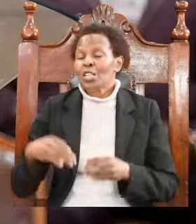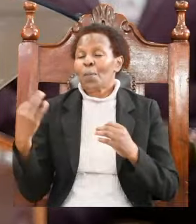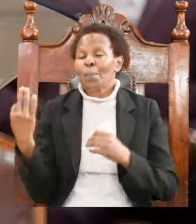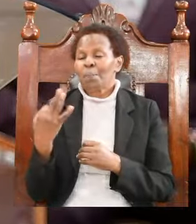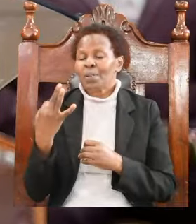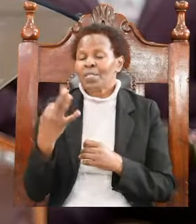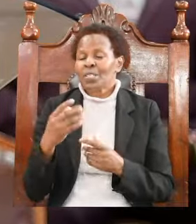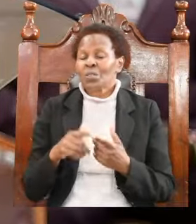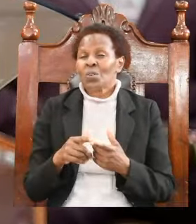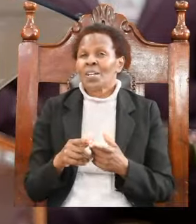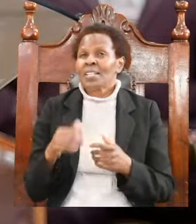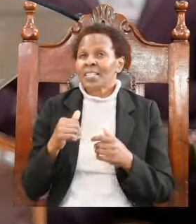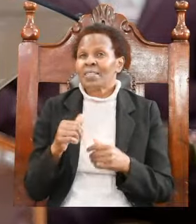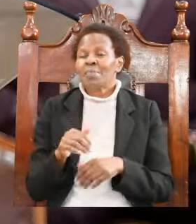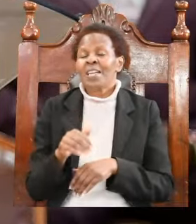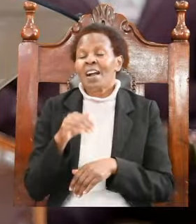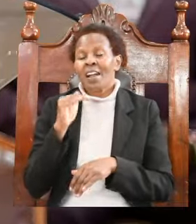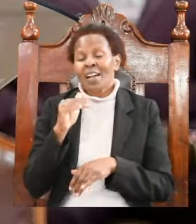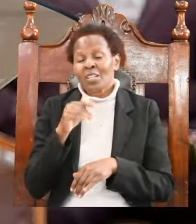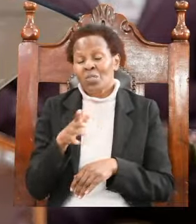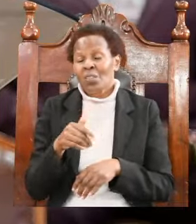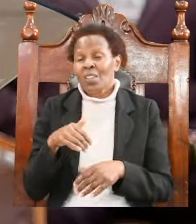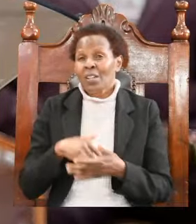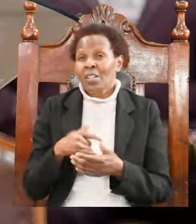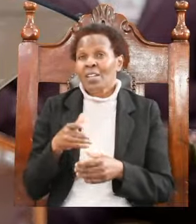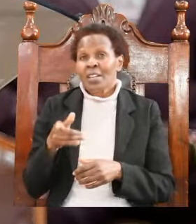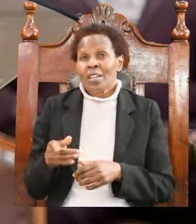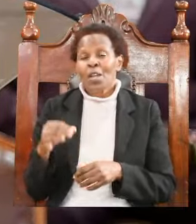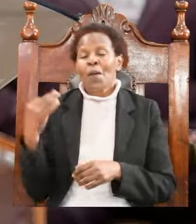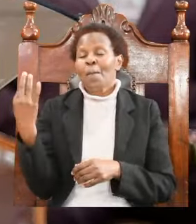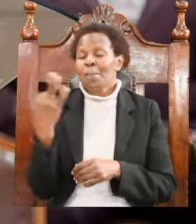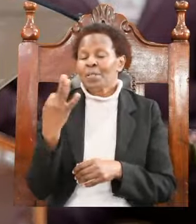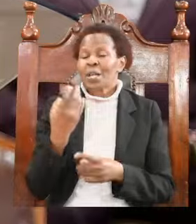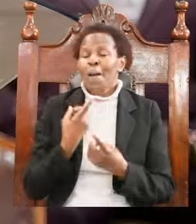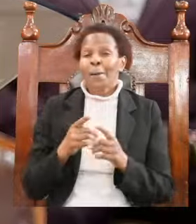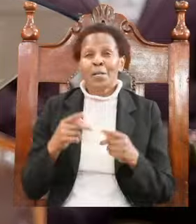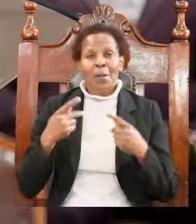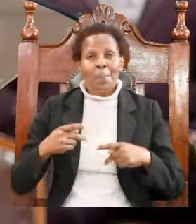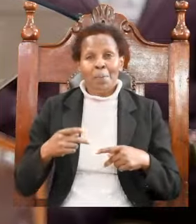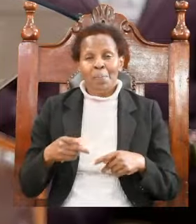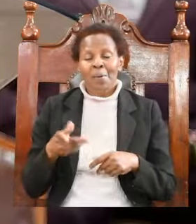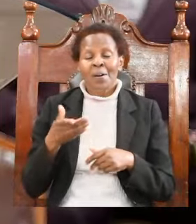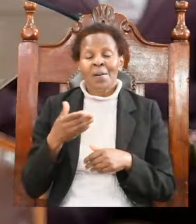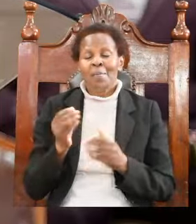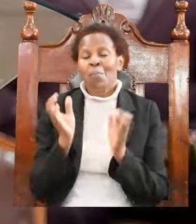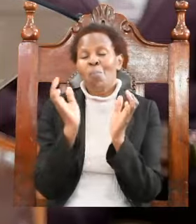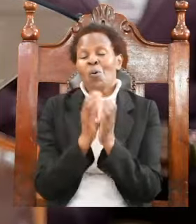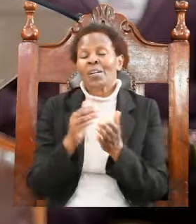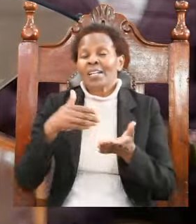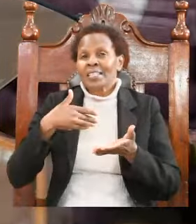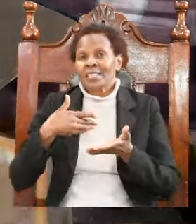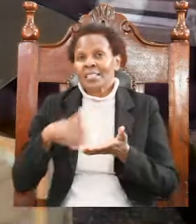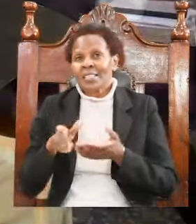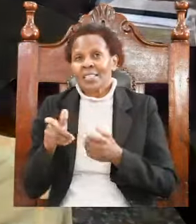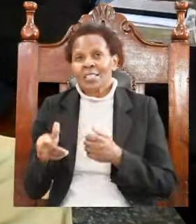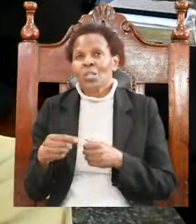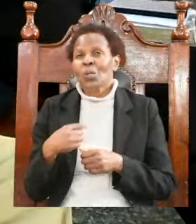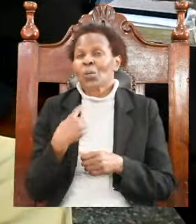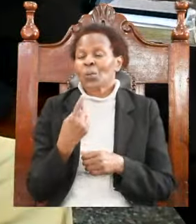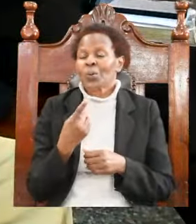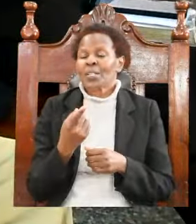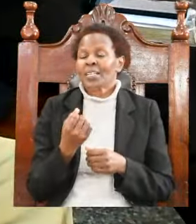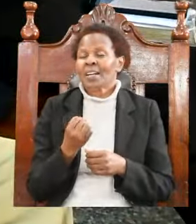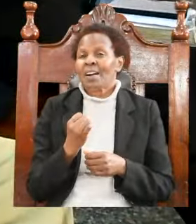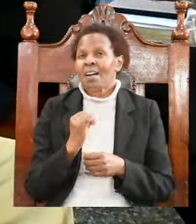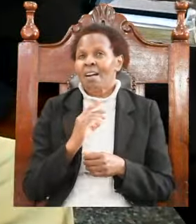him, as much as I'm urging you to go to preach, the people I'm sending you to are people who are godless,